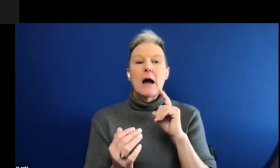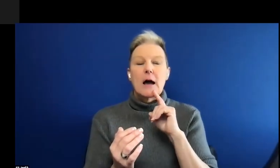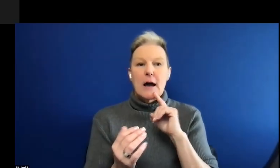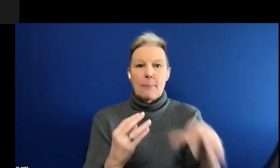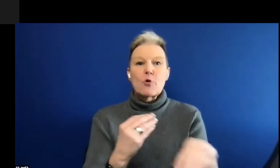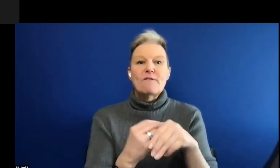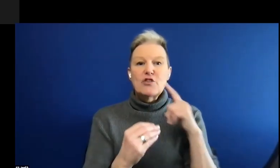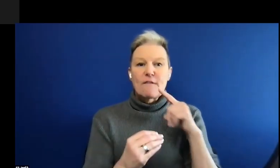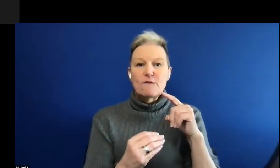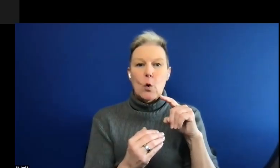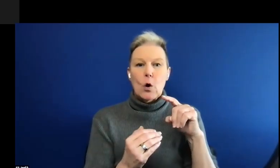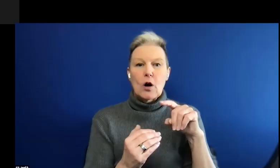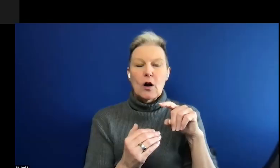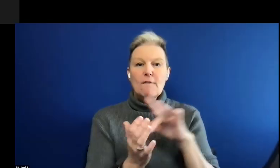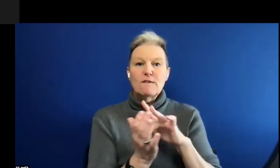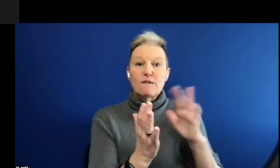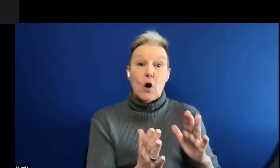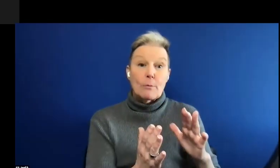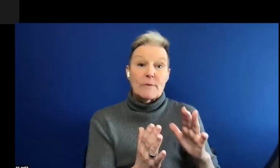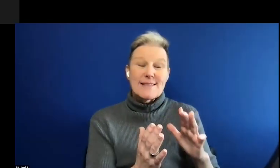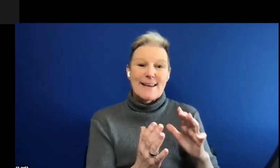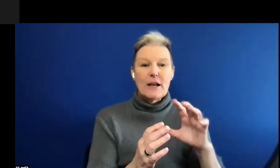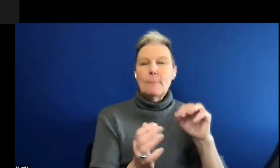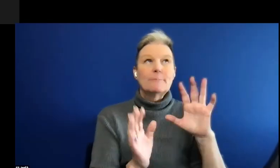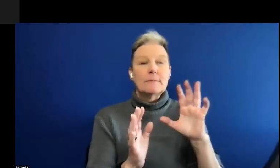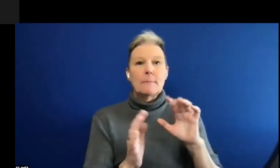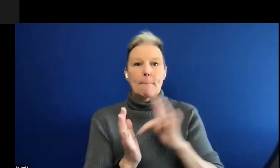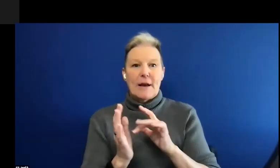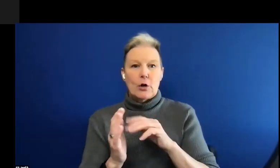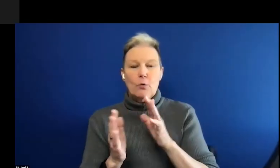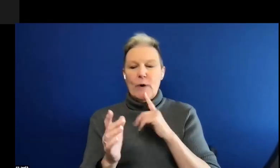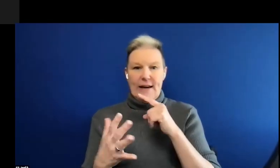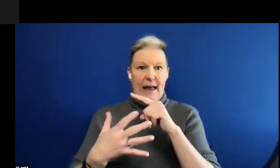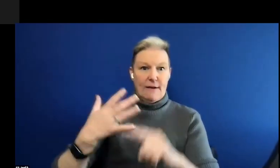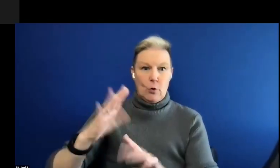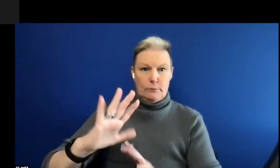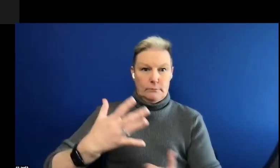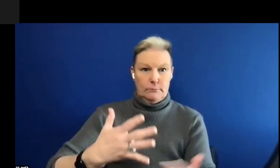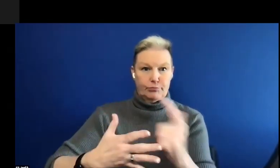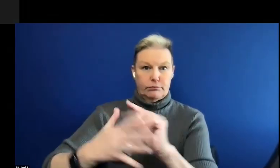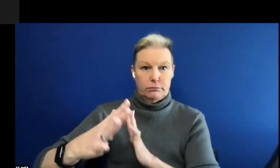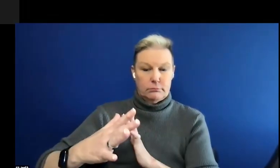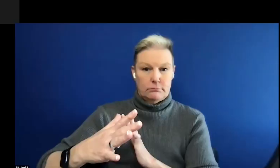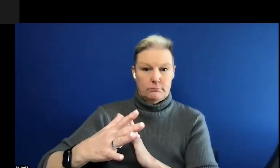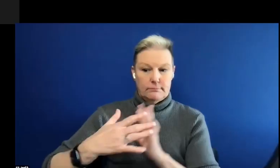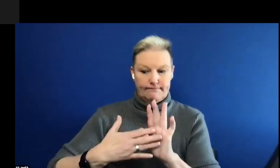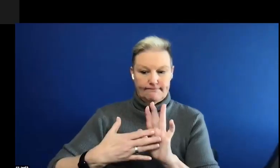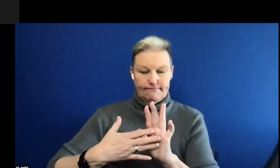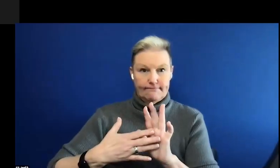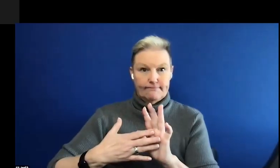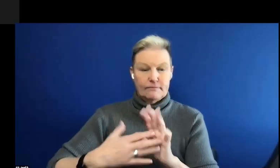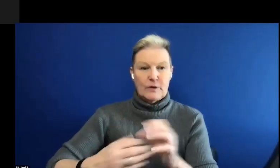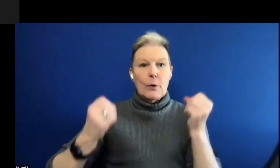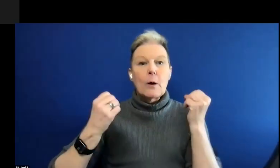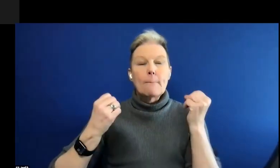pharmacy, a medical provider. I'm going out of order here. Okay. there are